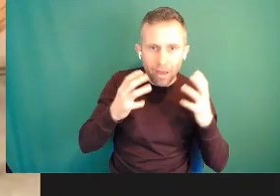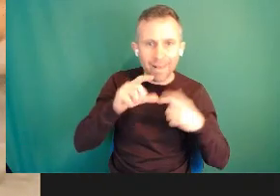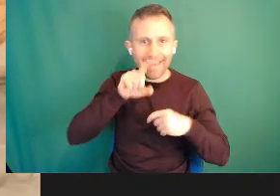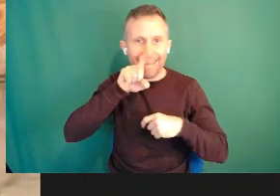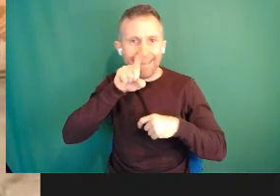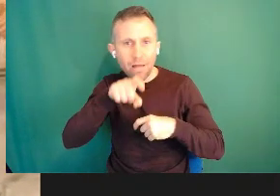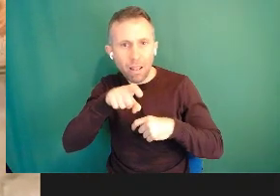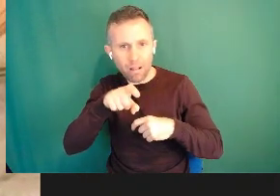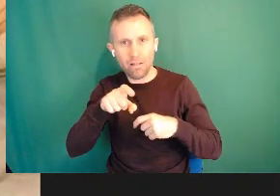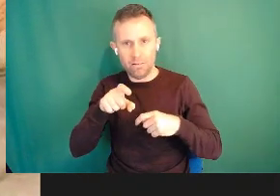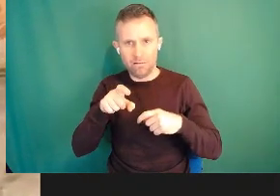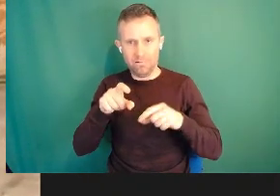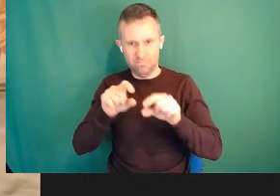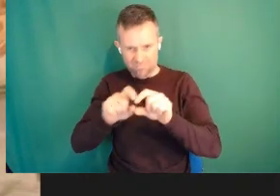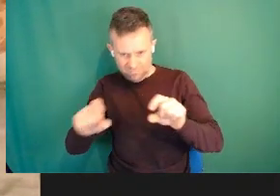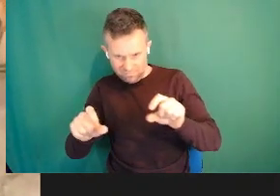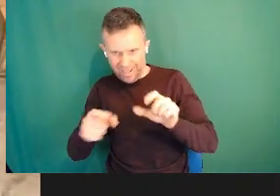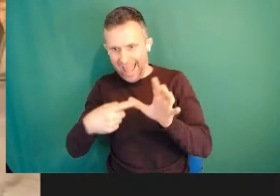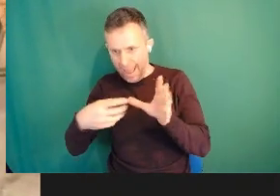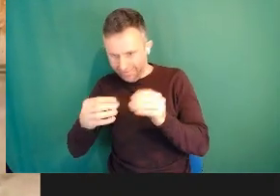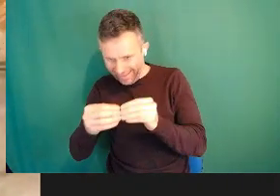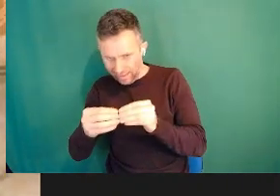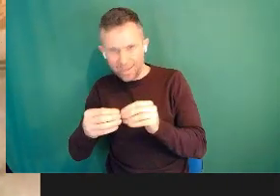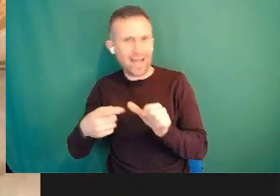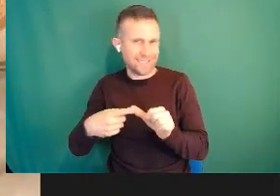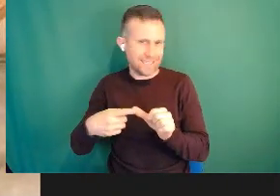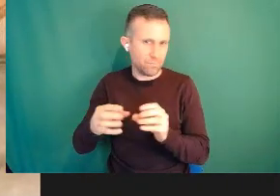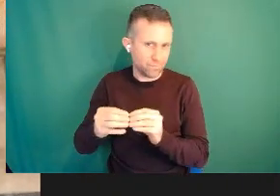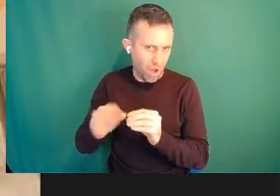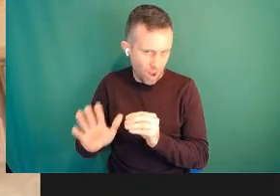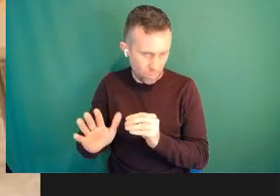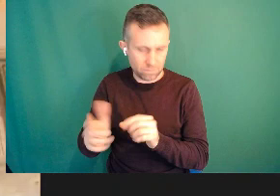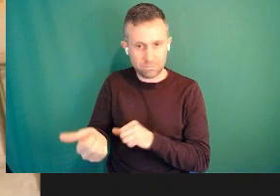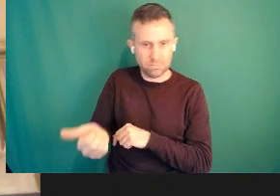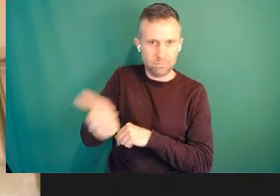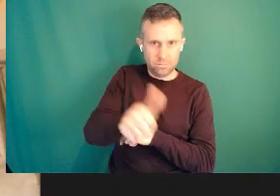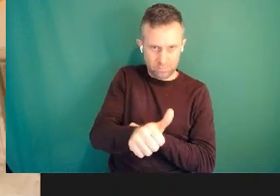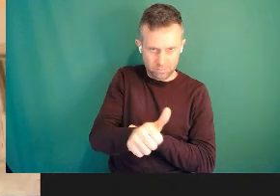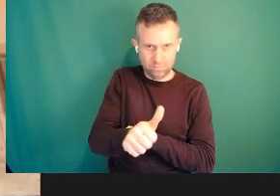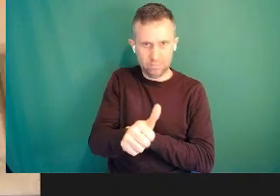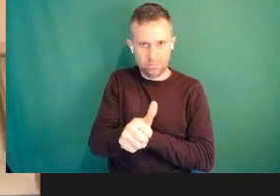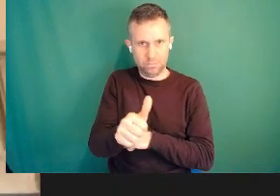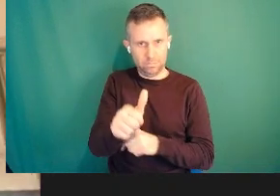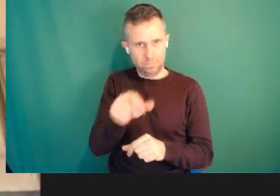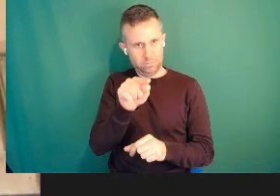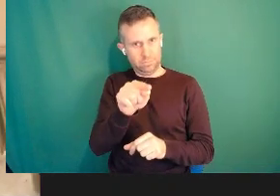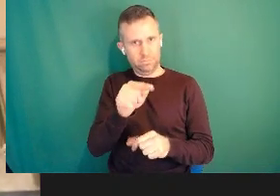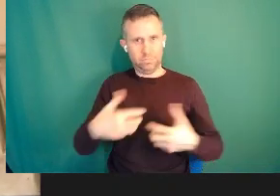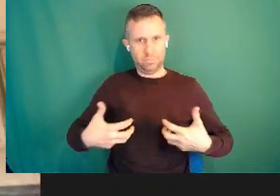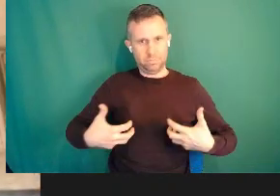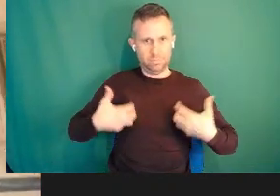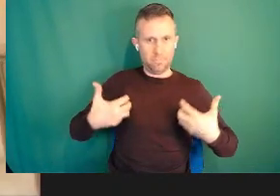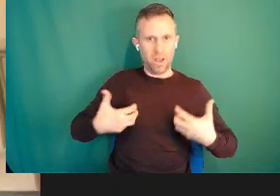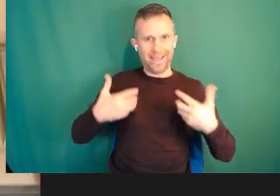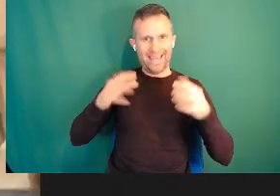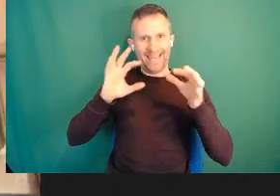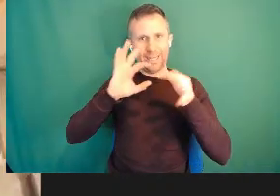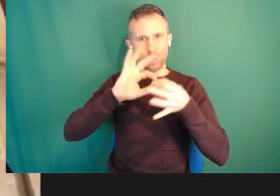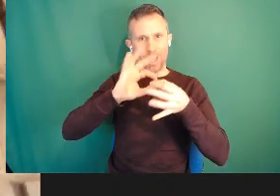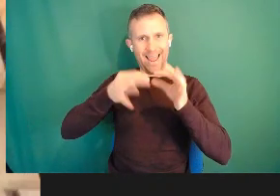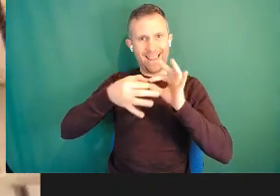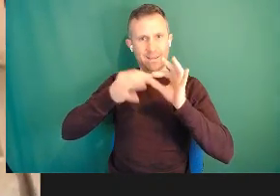here we've got a in the centre there, it's a monkey with chains. And then you've got the letters